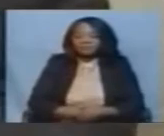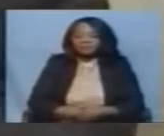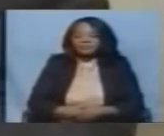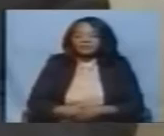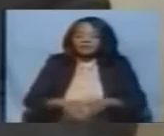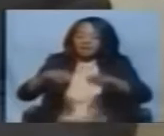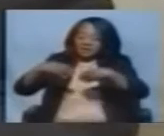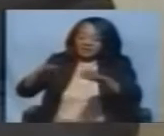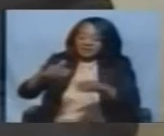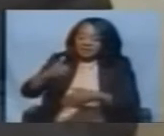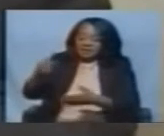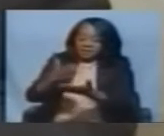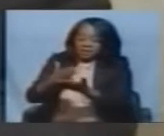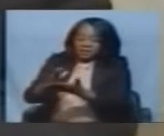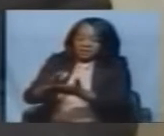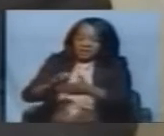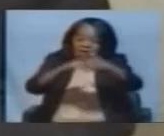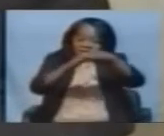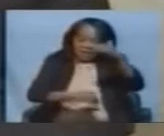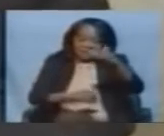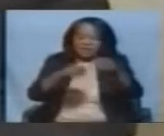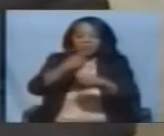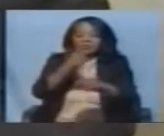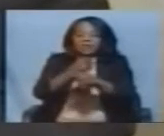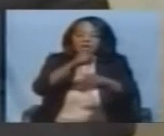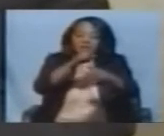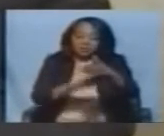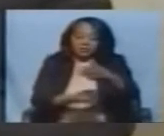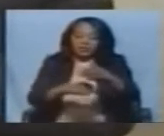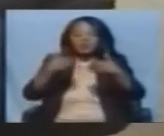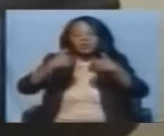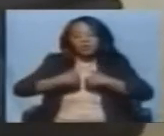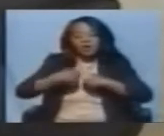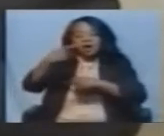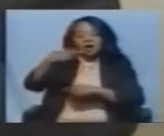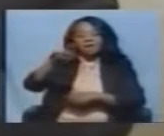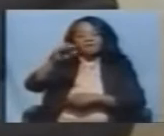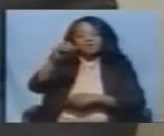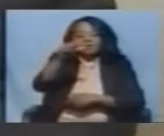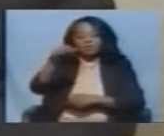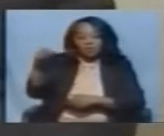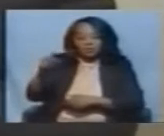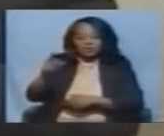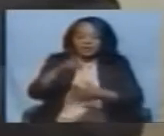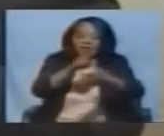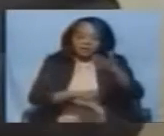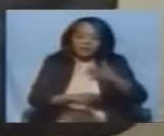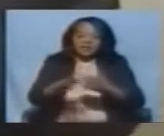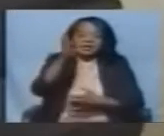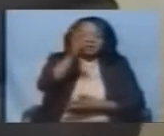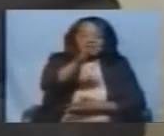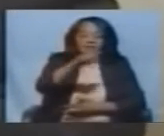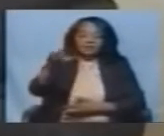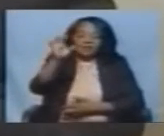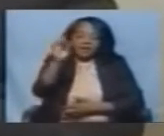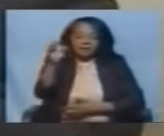price, okay, less production cost, you have gross profits, right? So the production cost is actually 60 to 80% cost